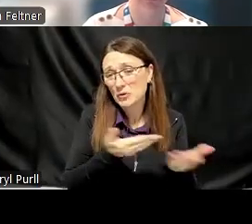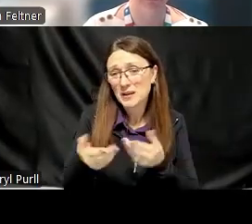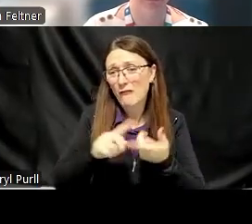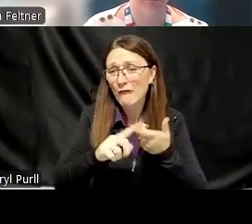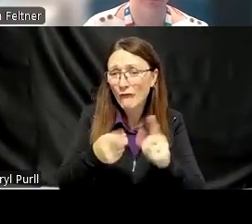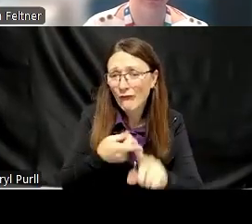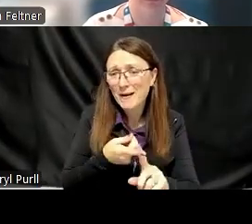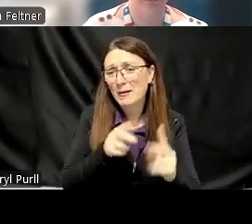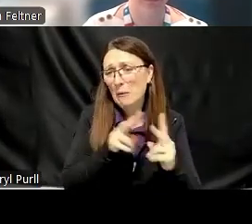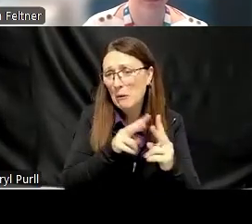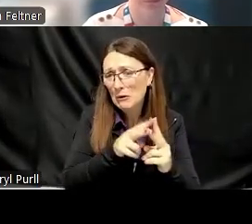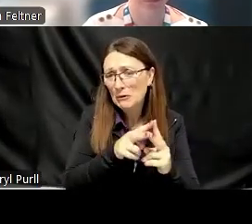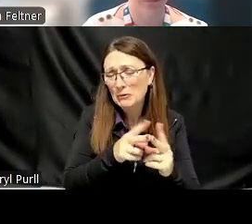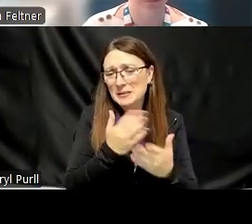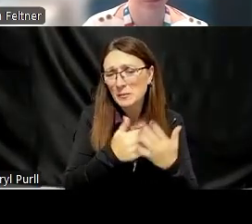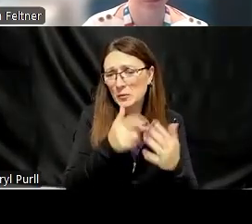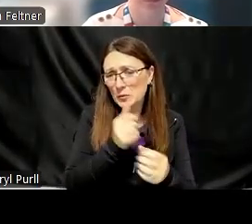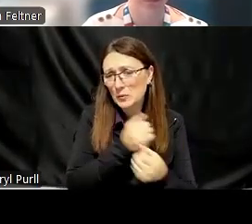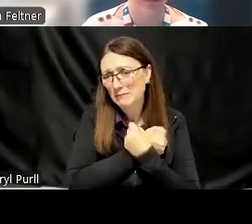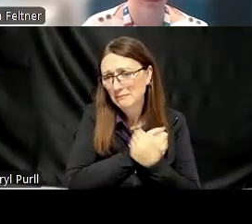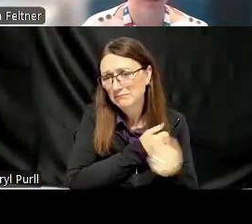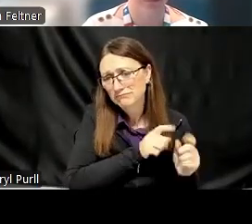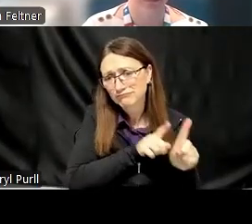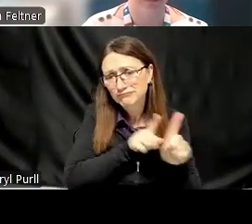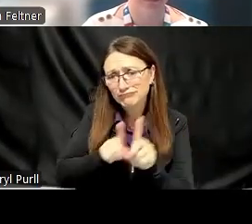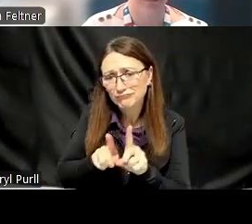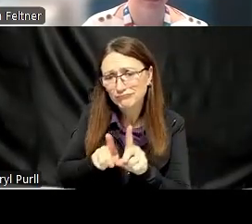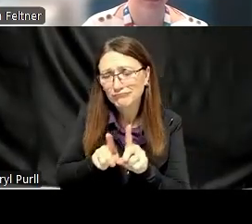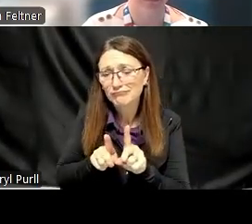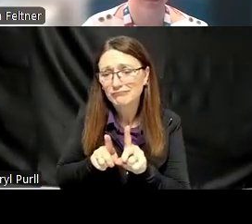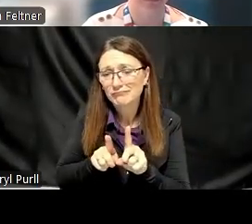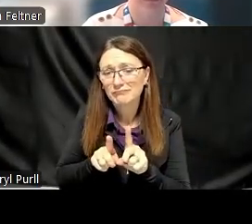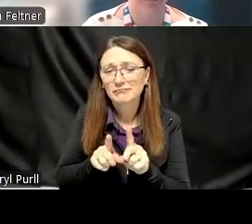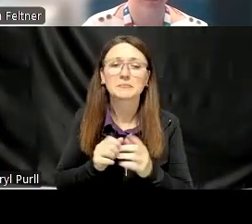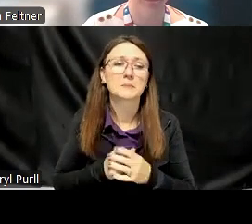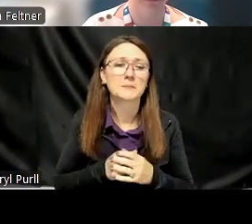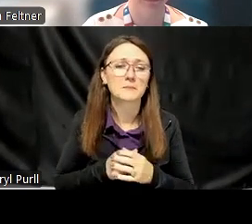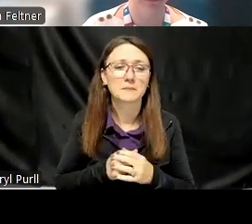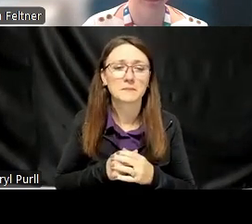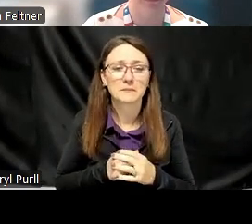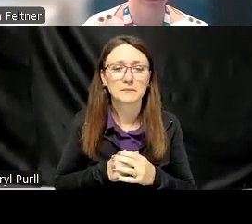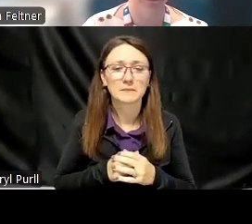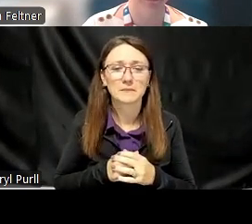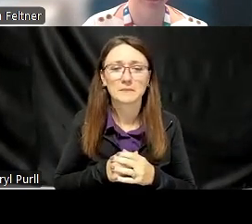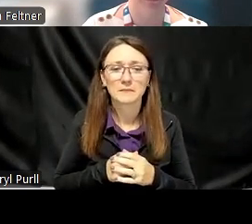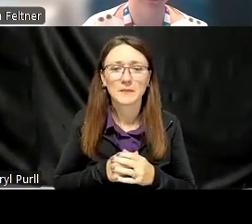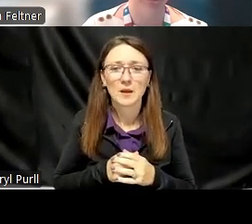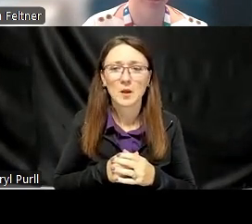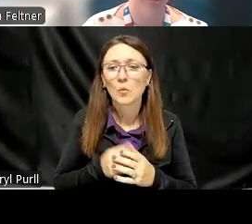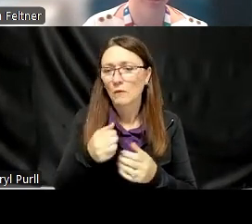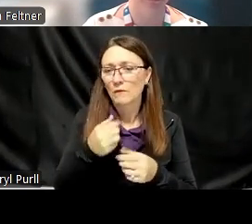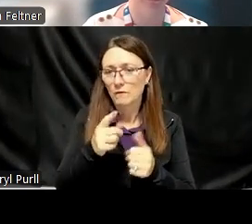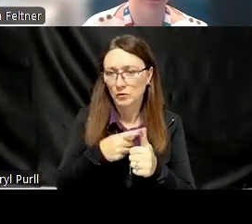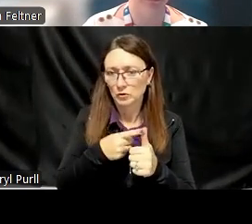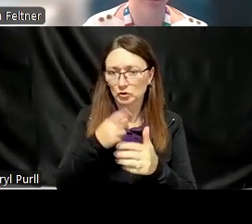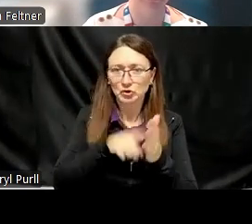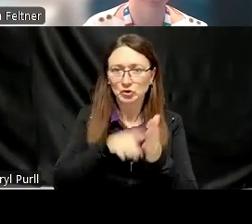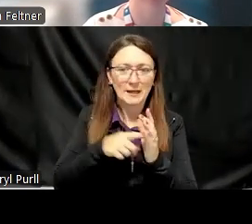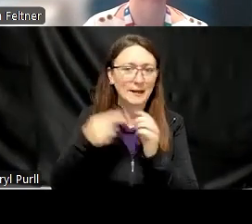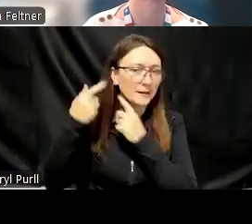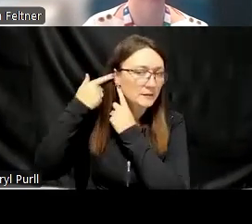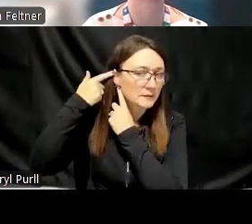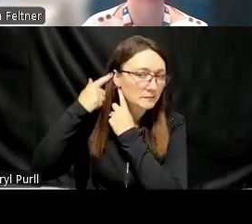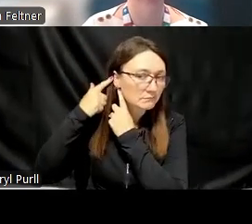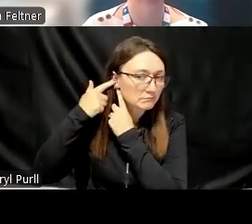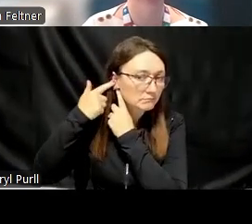the appointment with you. Um, we'll make sure that the outer ear is okay. So we check, the outside of the